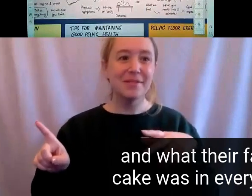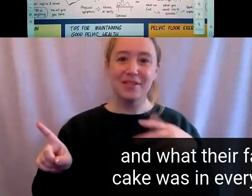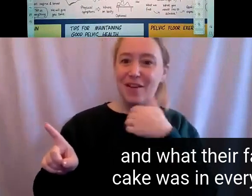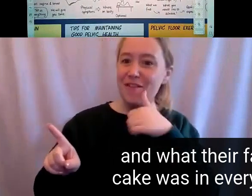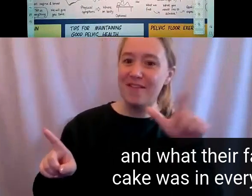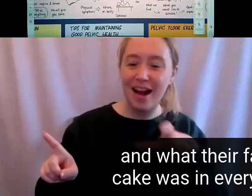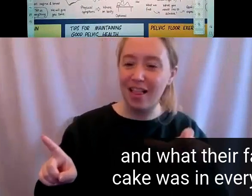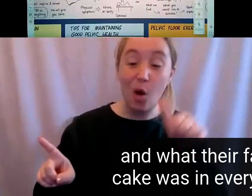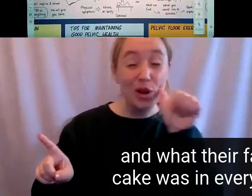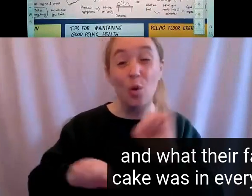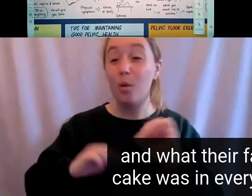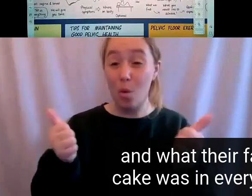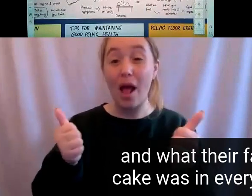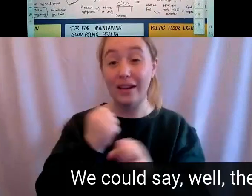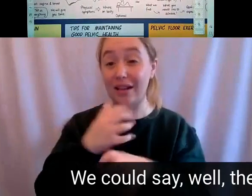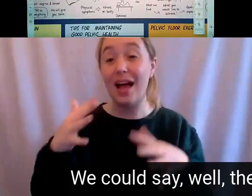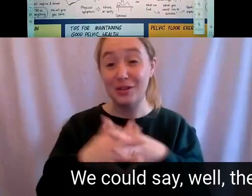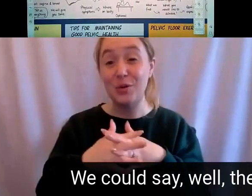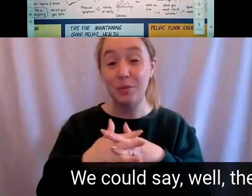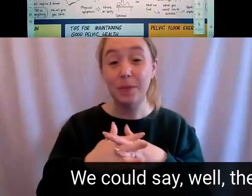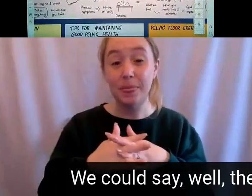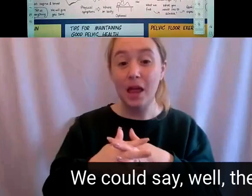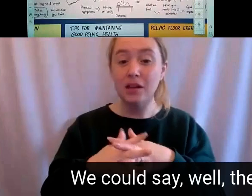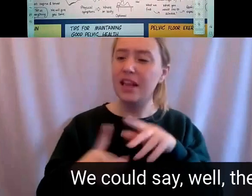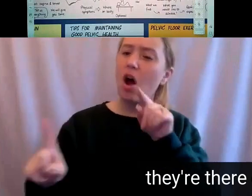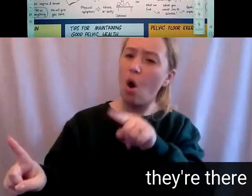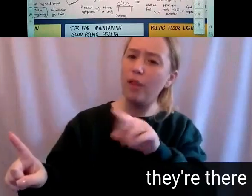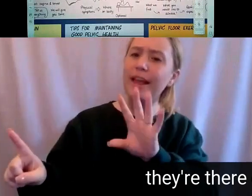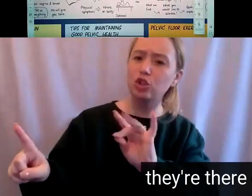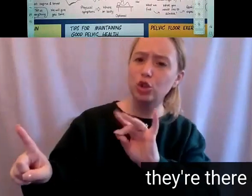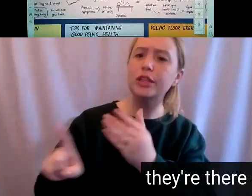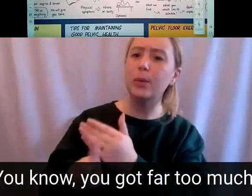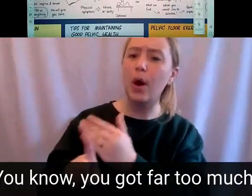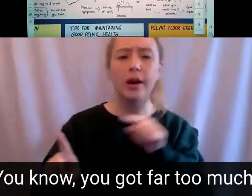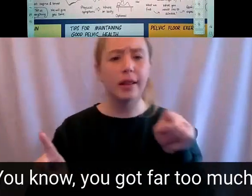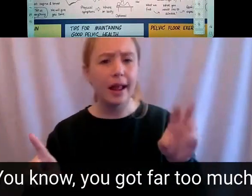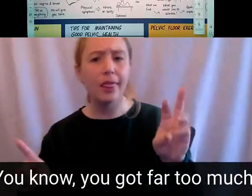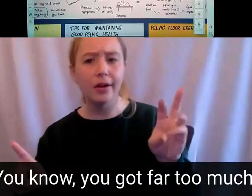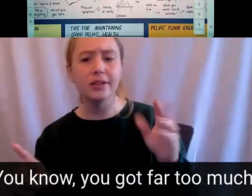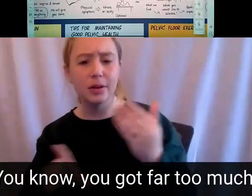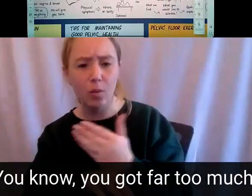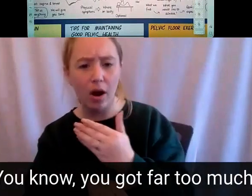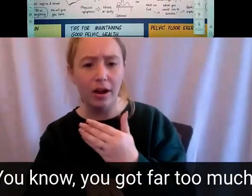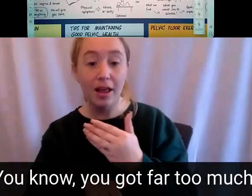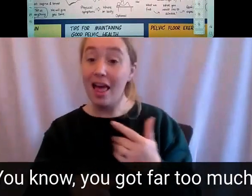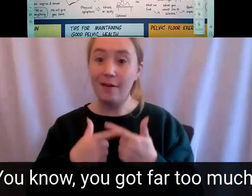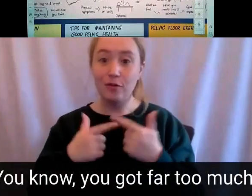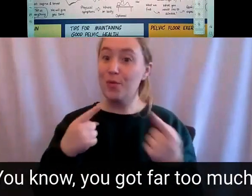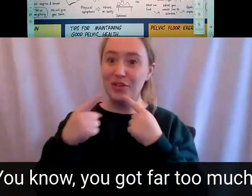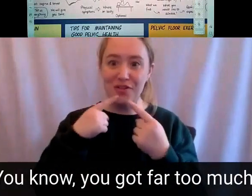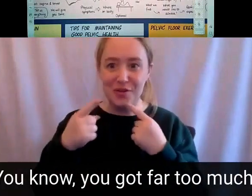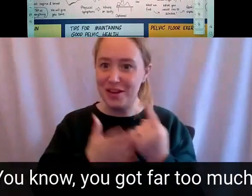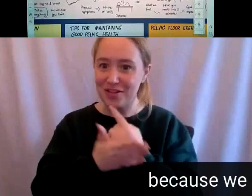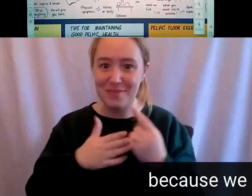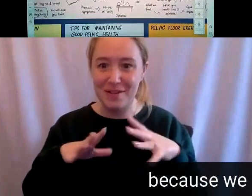in every clinic in Glasgow. And we could say, well, they're there on a Tuesday, they're there on a Thursday. You know, you got far too much information on the physios